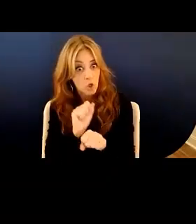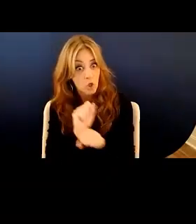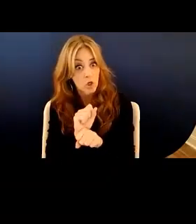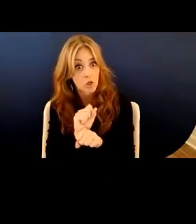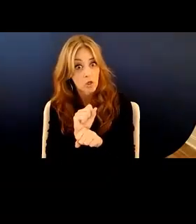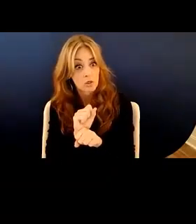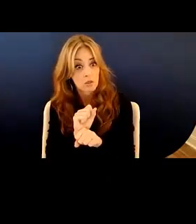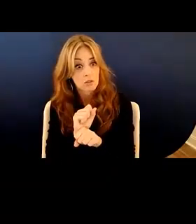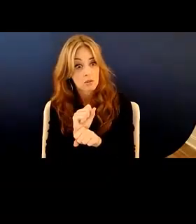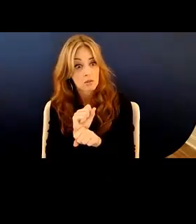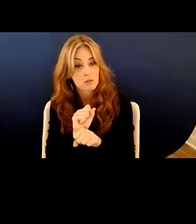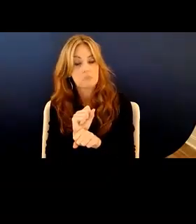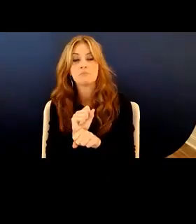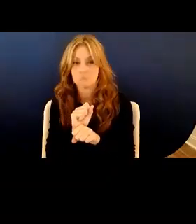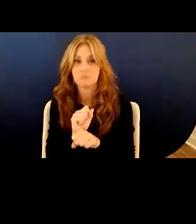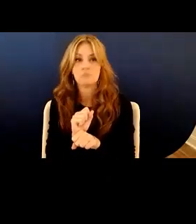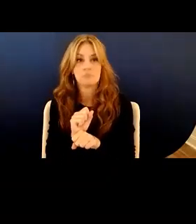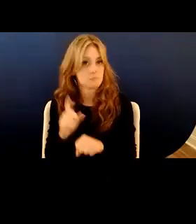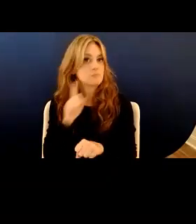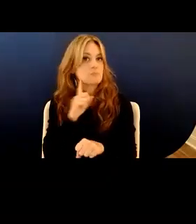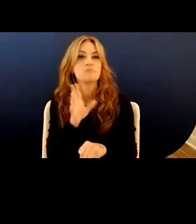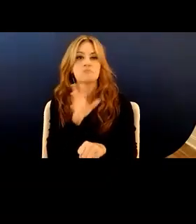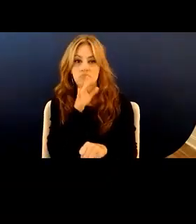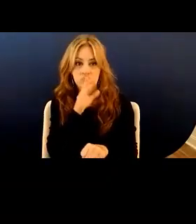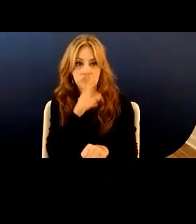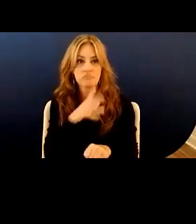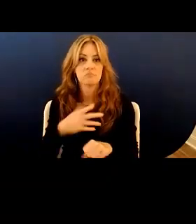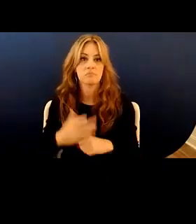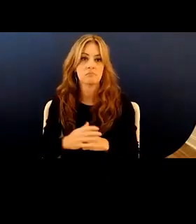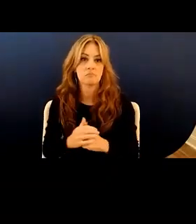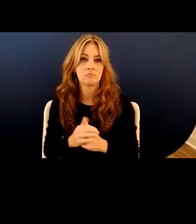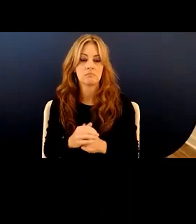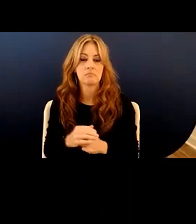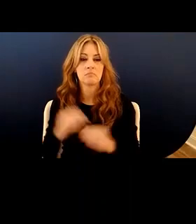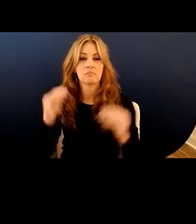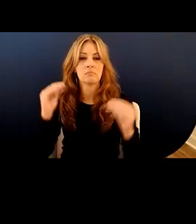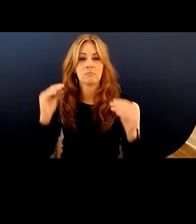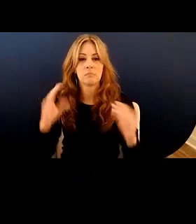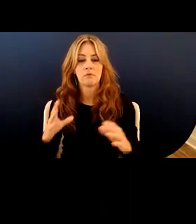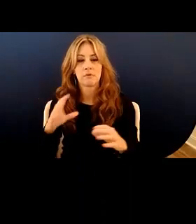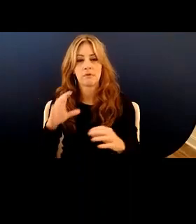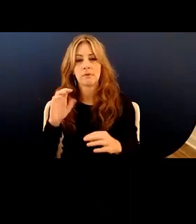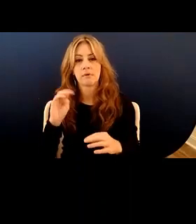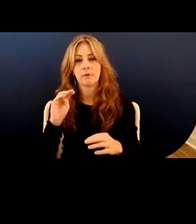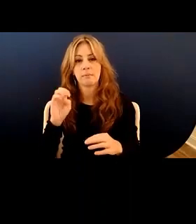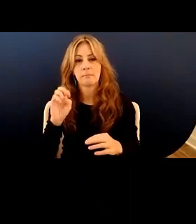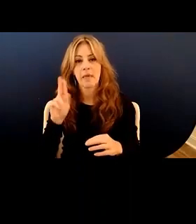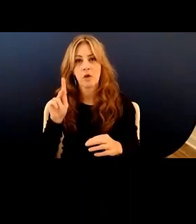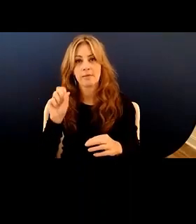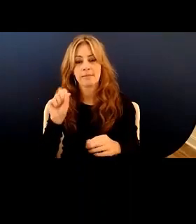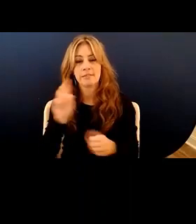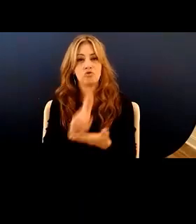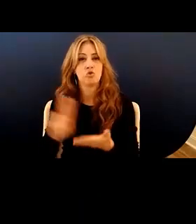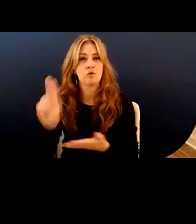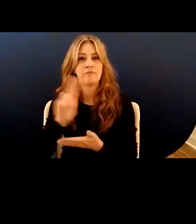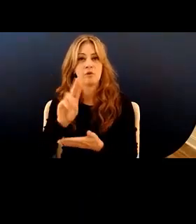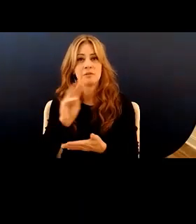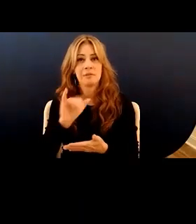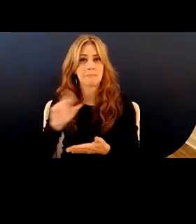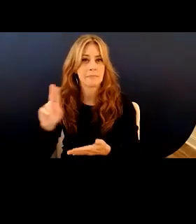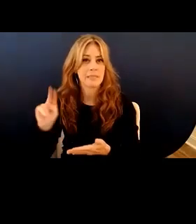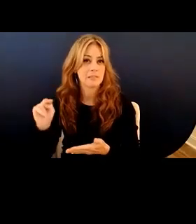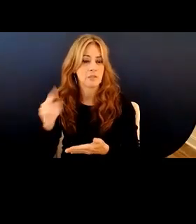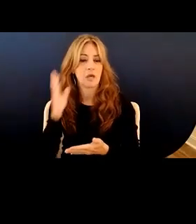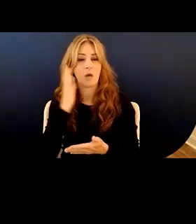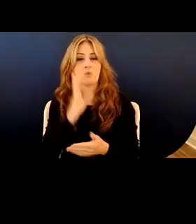correctly. Hi, I'm Pauline Voss, Professor Emeritus at the University of Minnesota. I'm going to talk